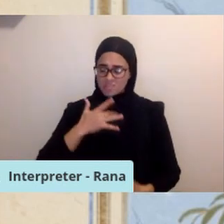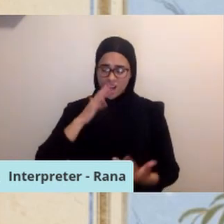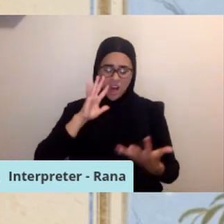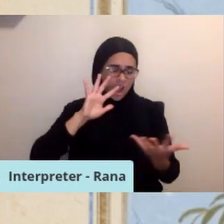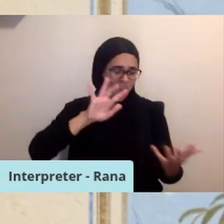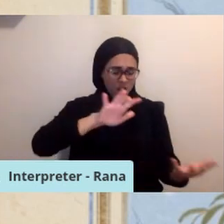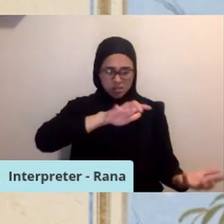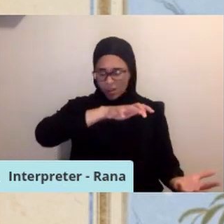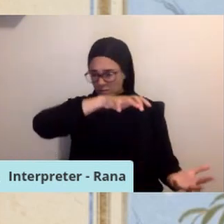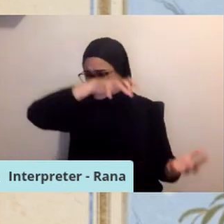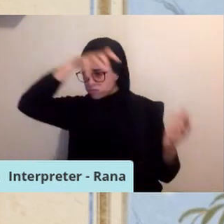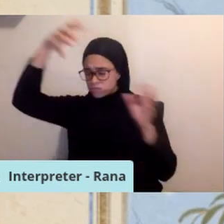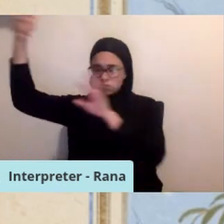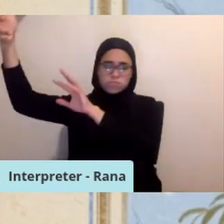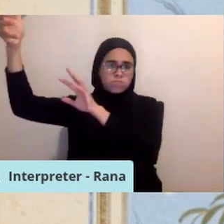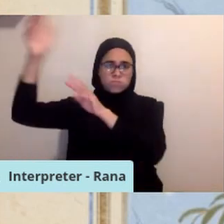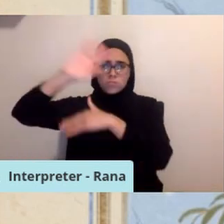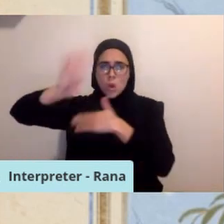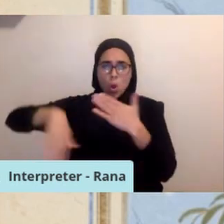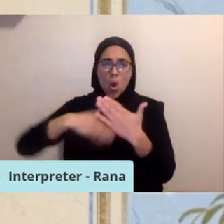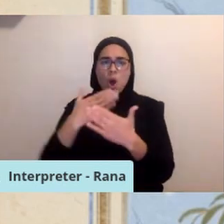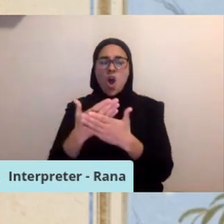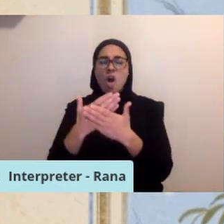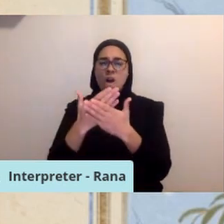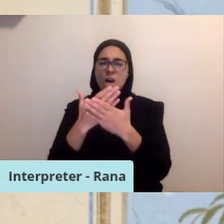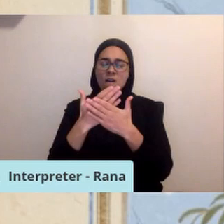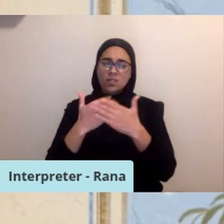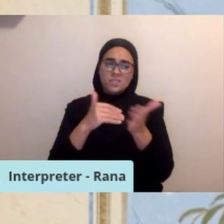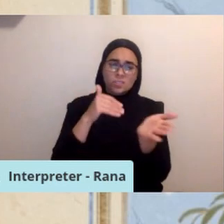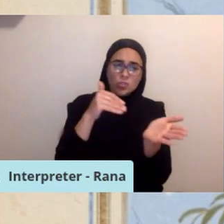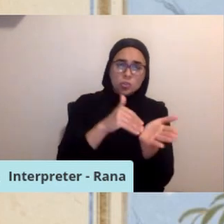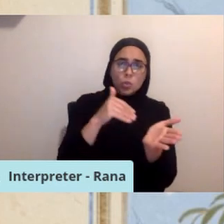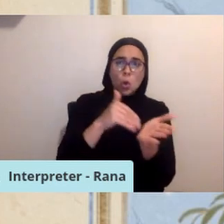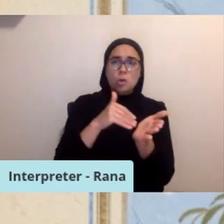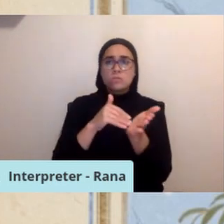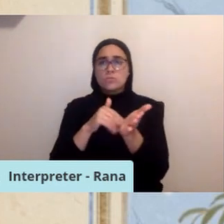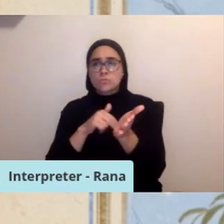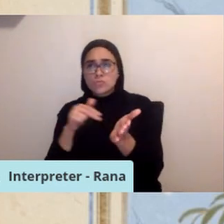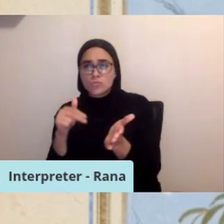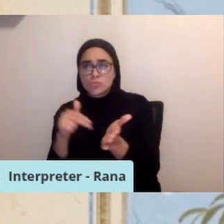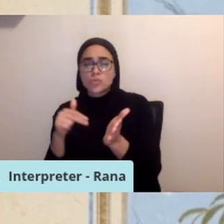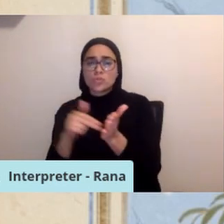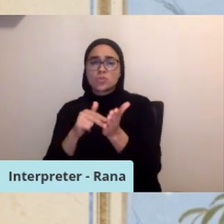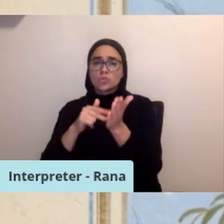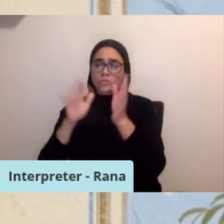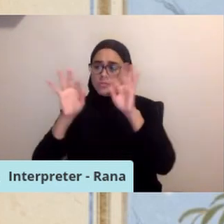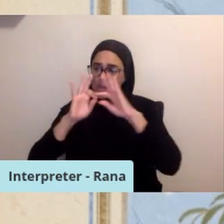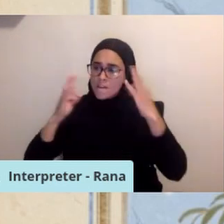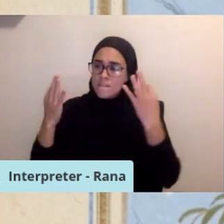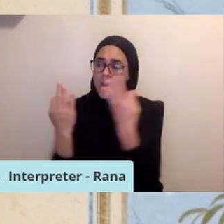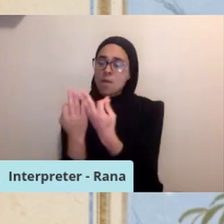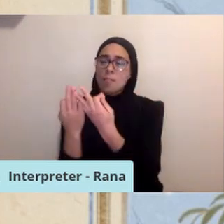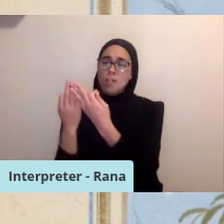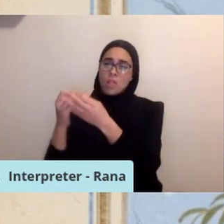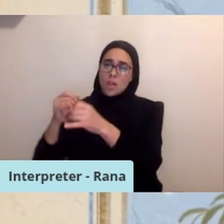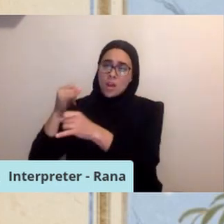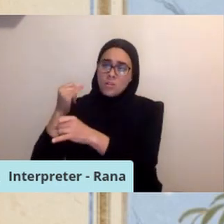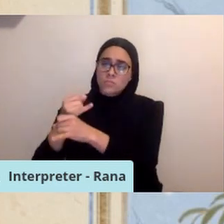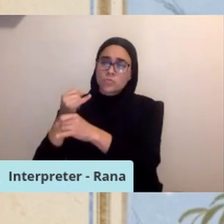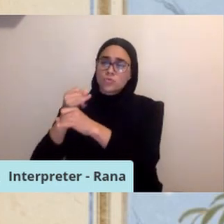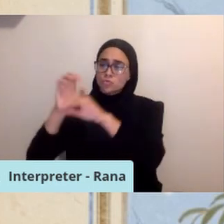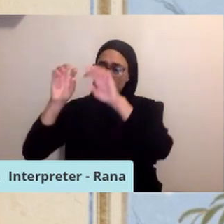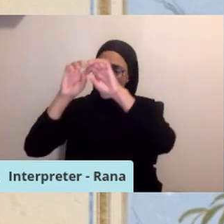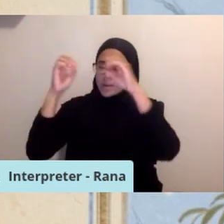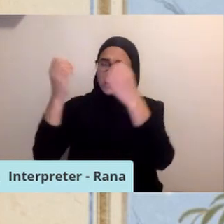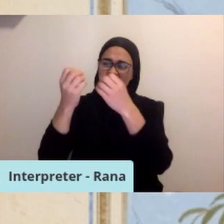the physicians, the nurses, all the healthcare workers, family, institutions, they are all